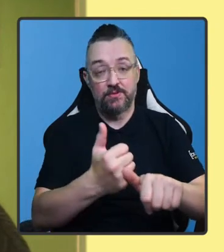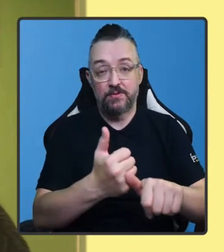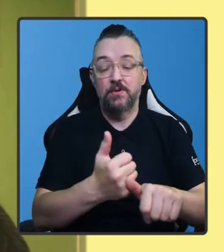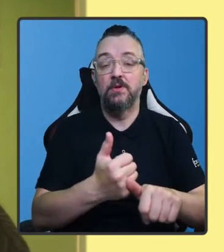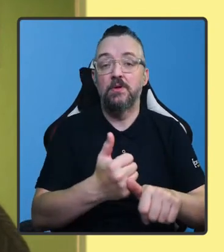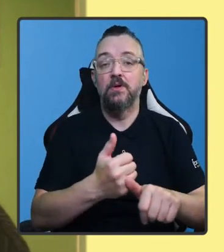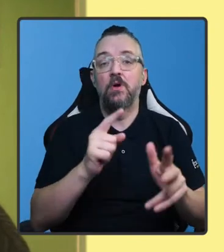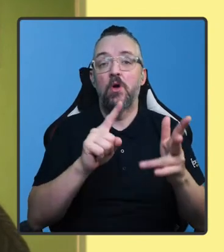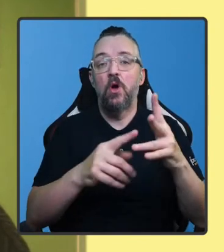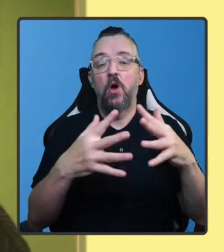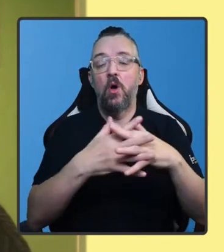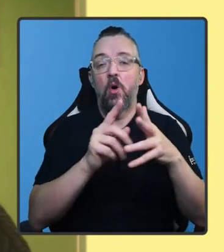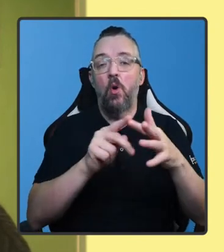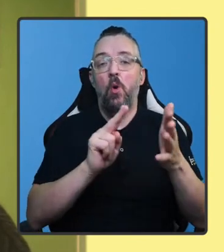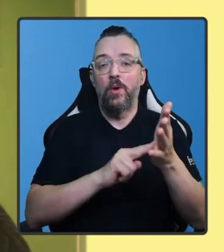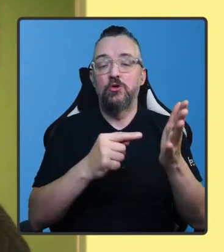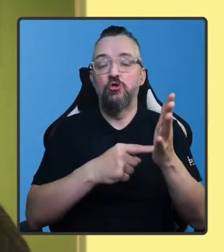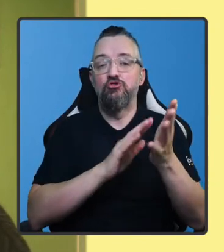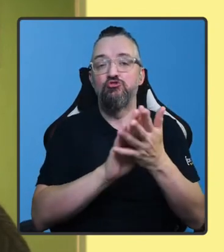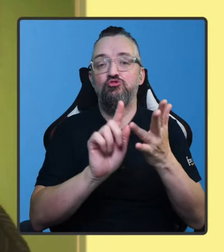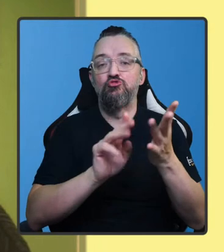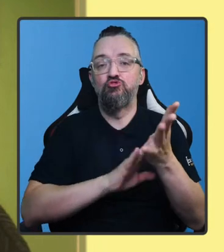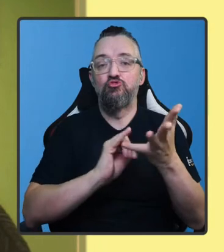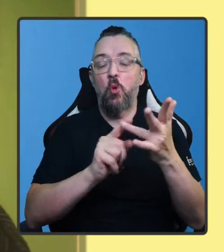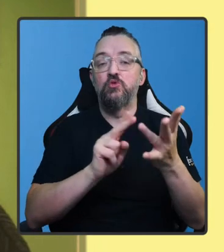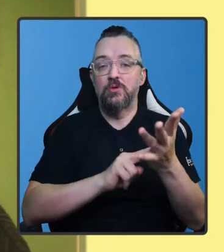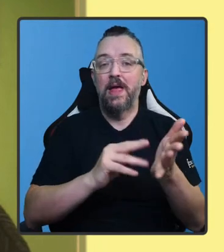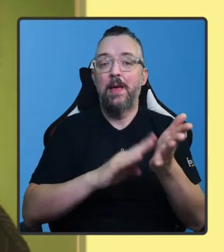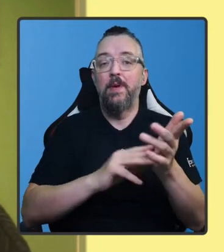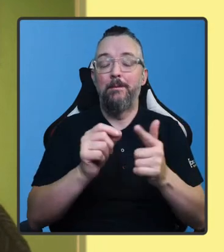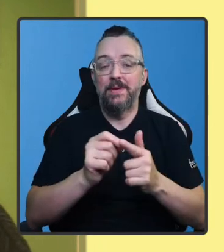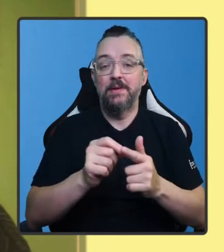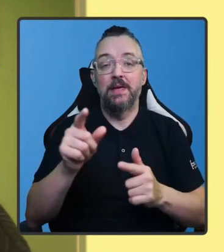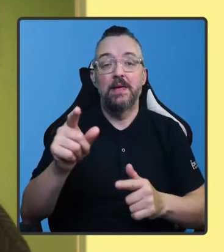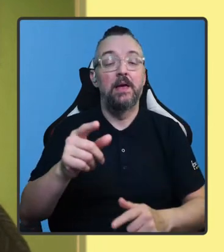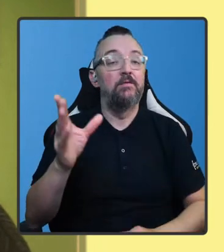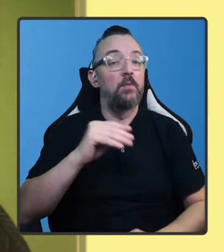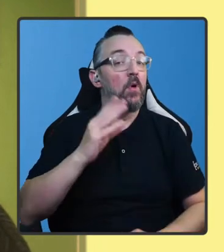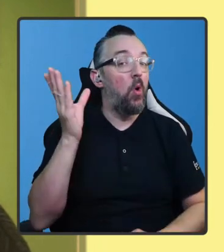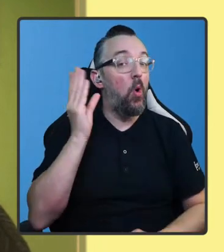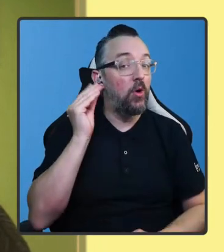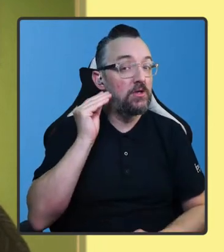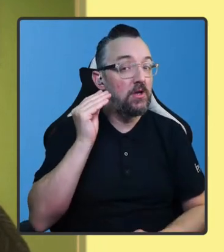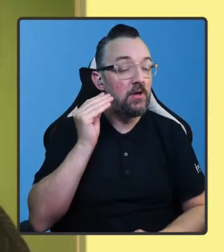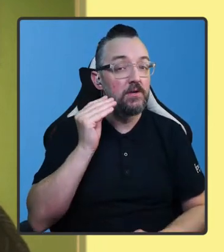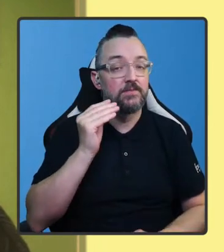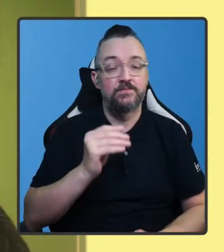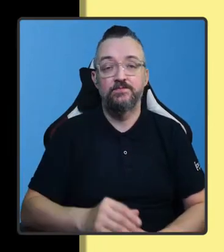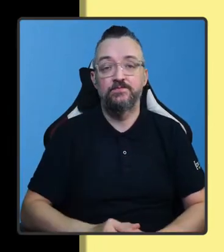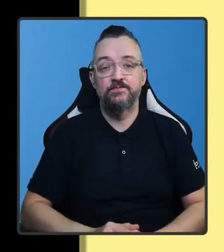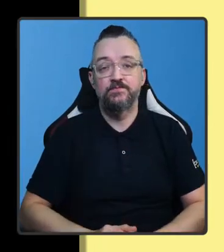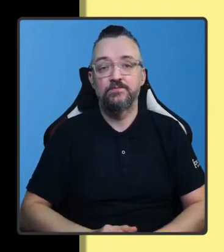Owen Thompson, MP. Owen is joining us audio only. Welcome to you, Owen.